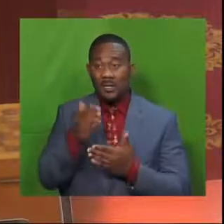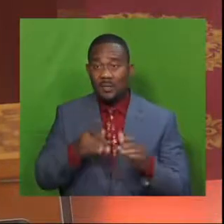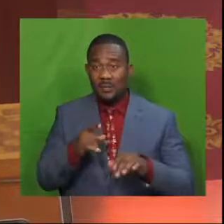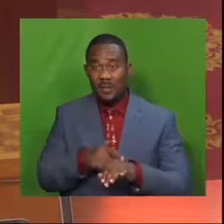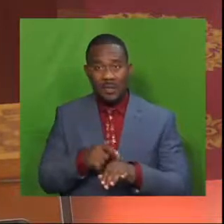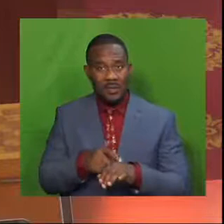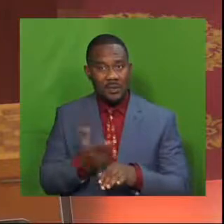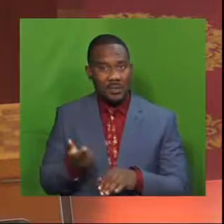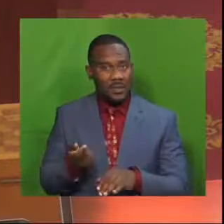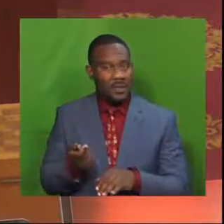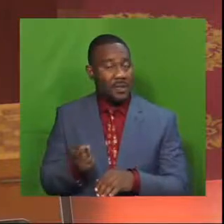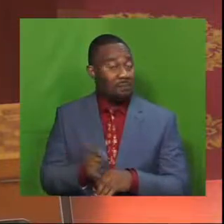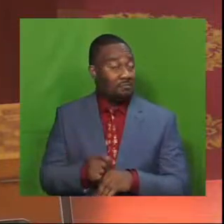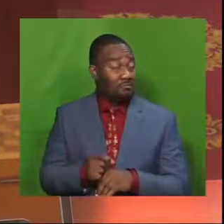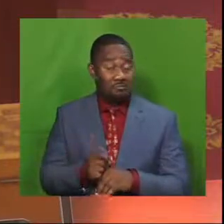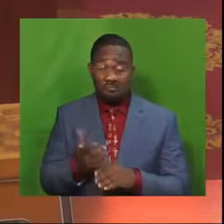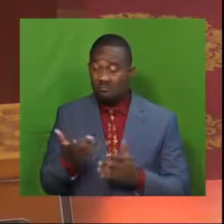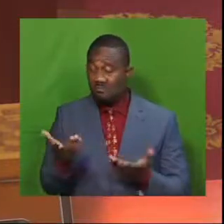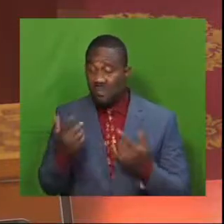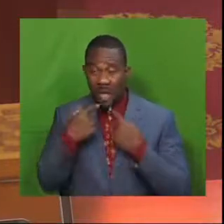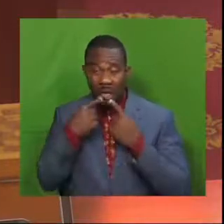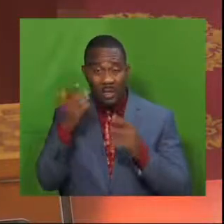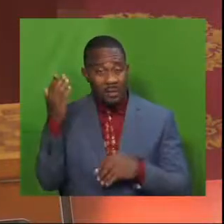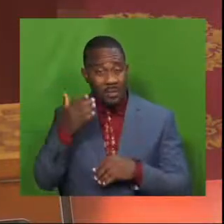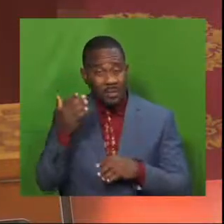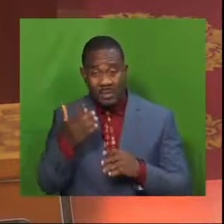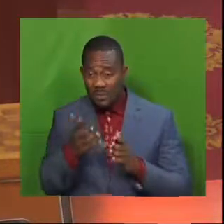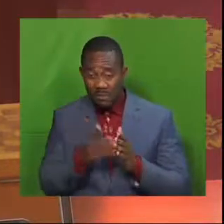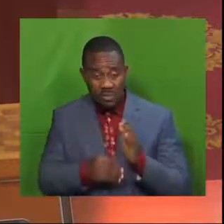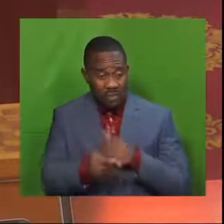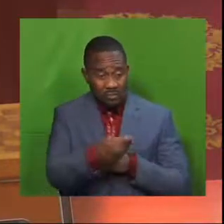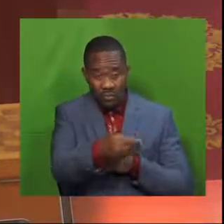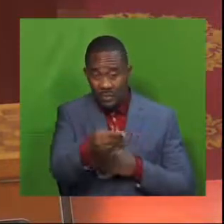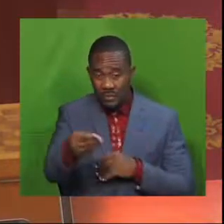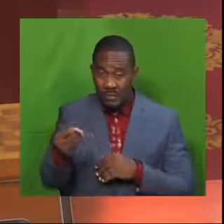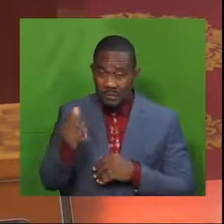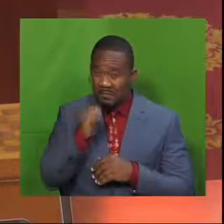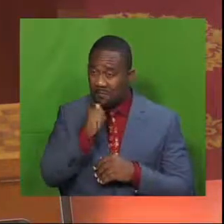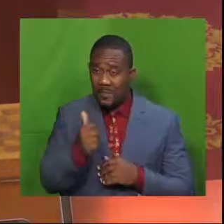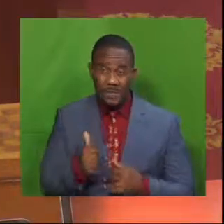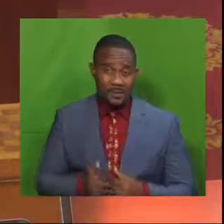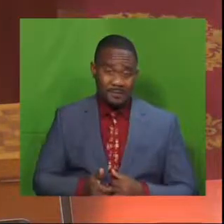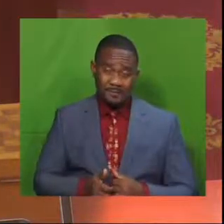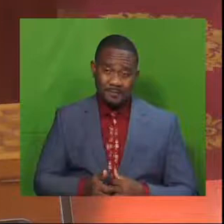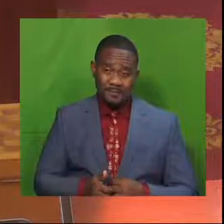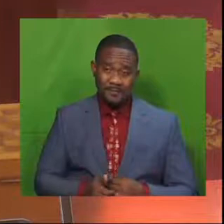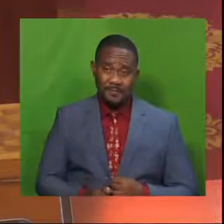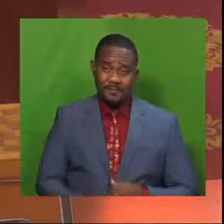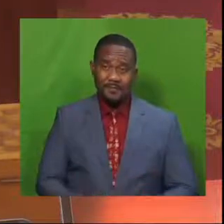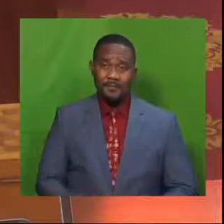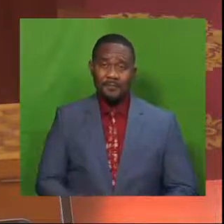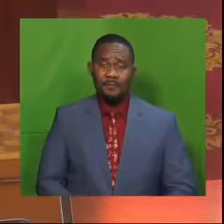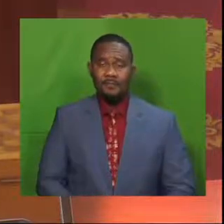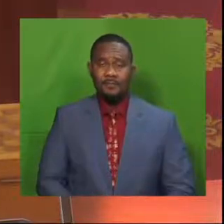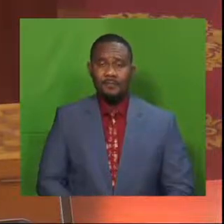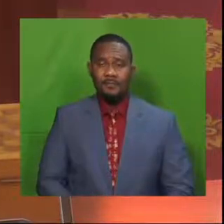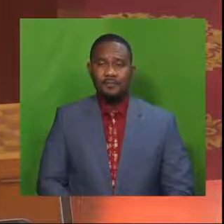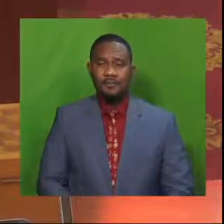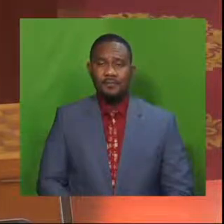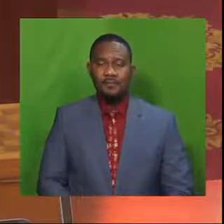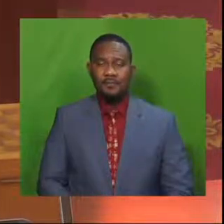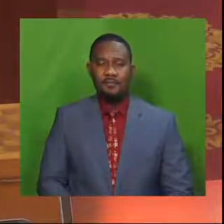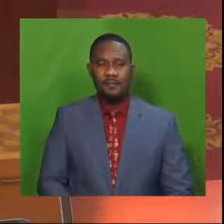and you can't make meaningful contributions. So that concern, I